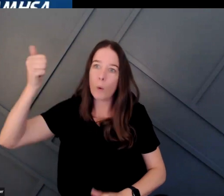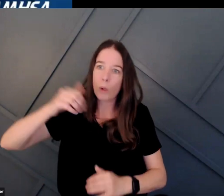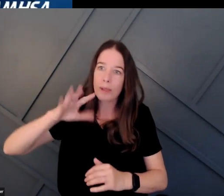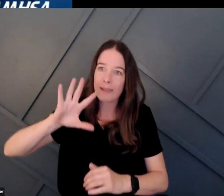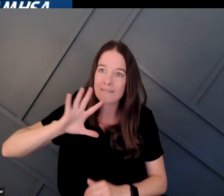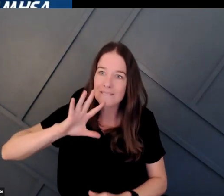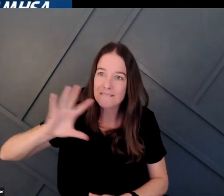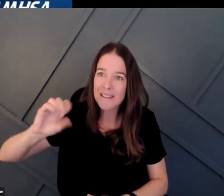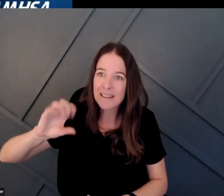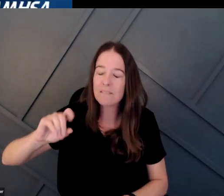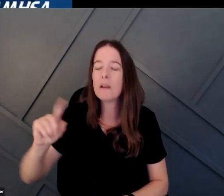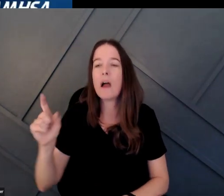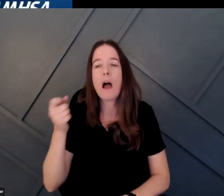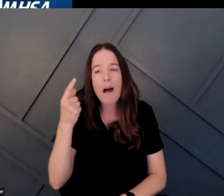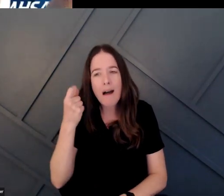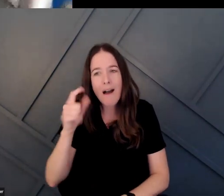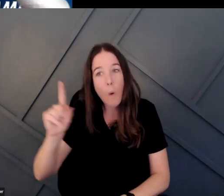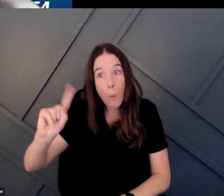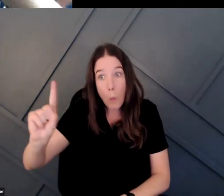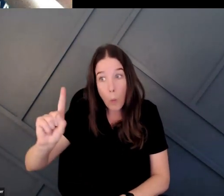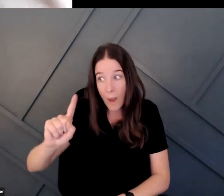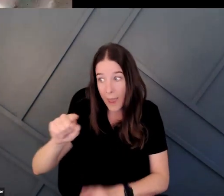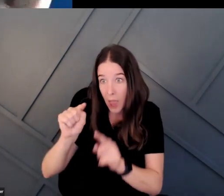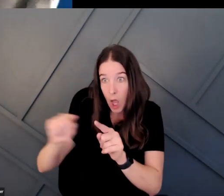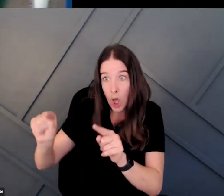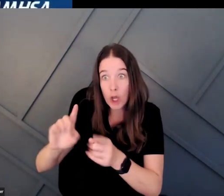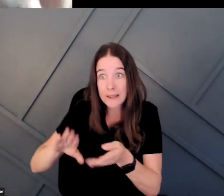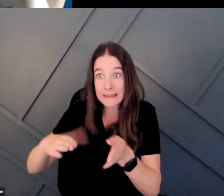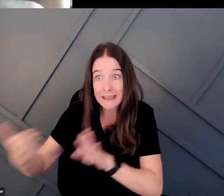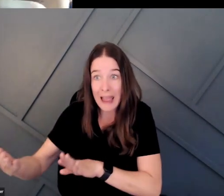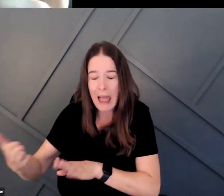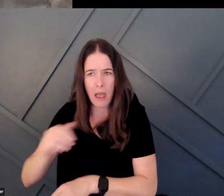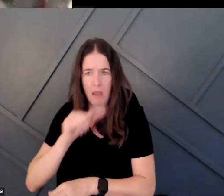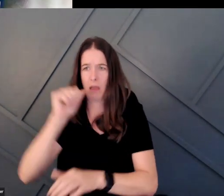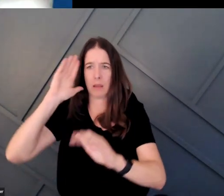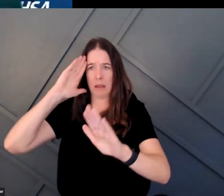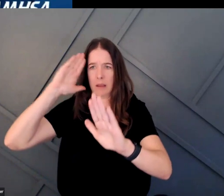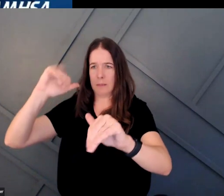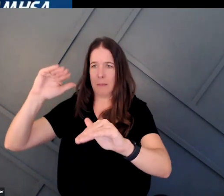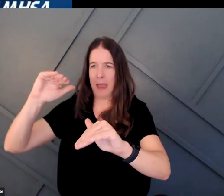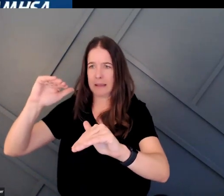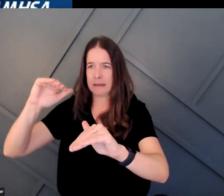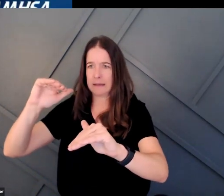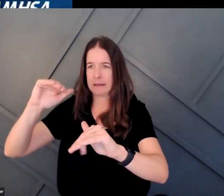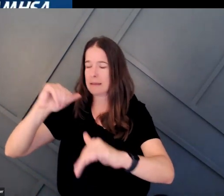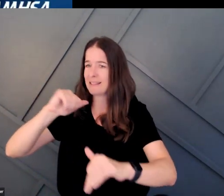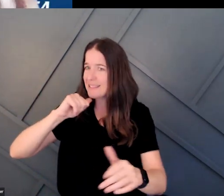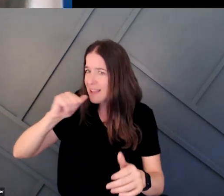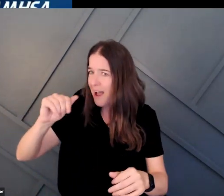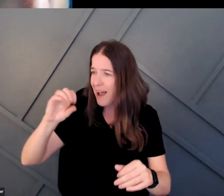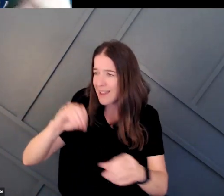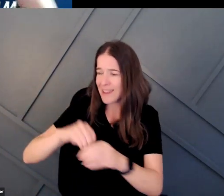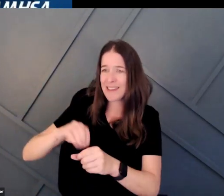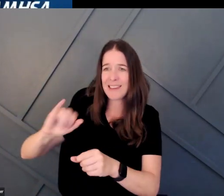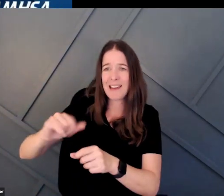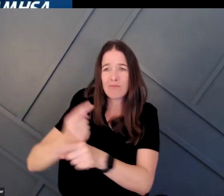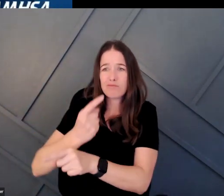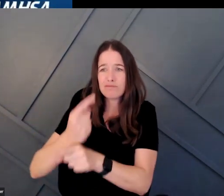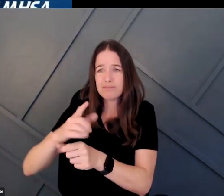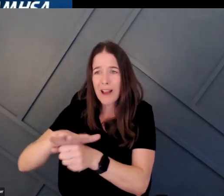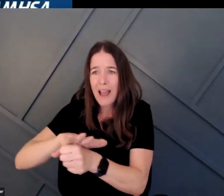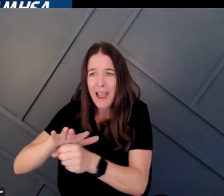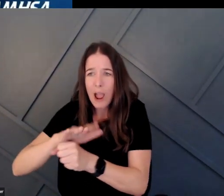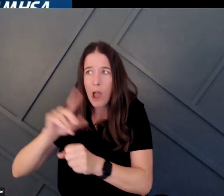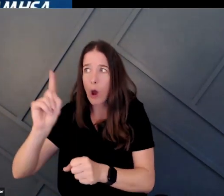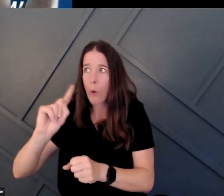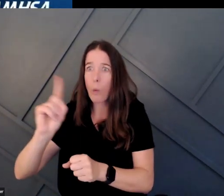were not always in the neighborhoods where that kind of that threshold of heat and the intensity of the